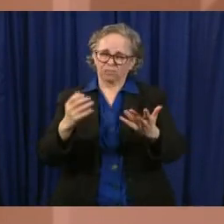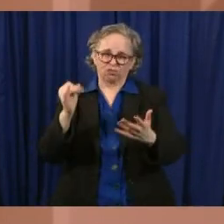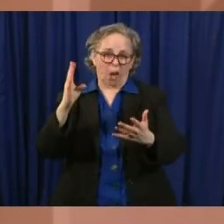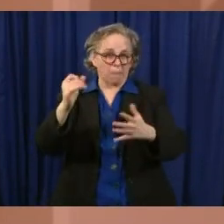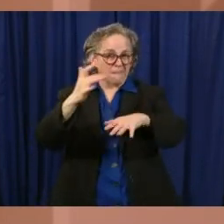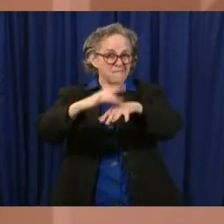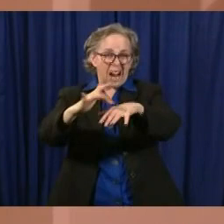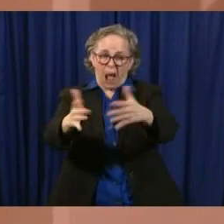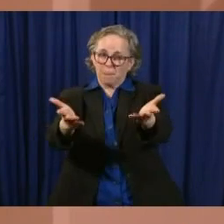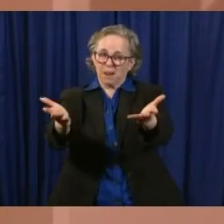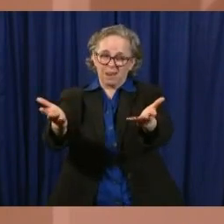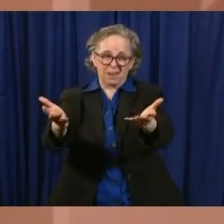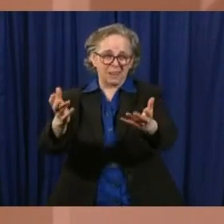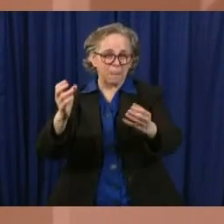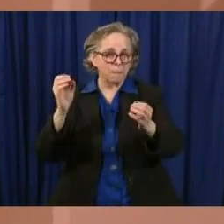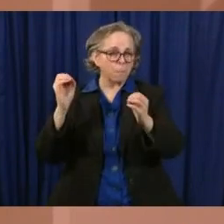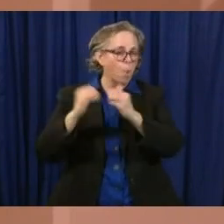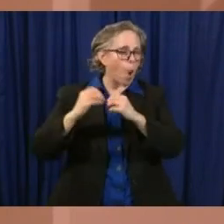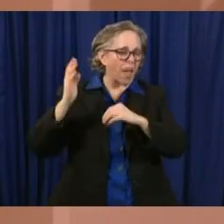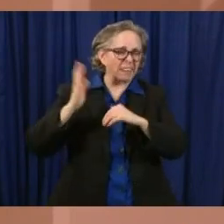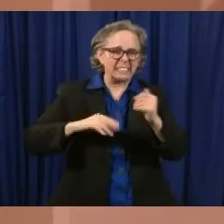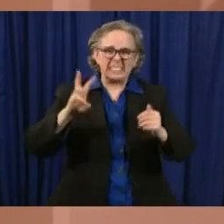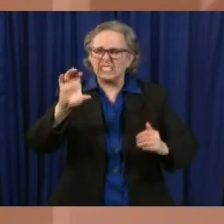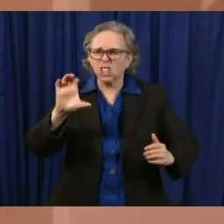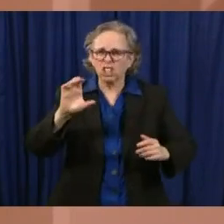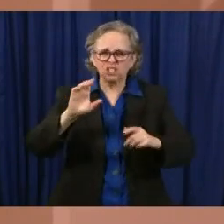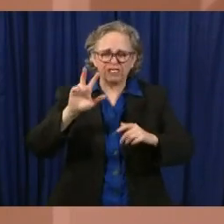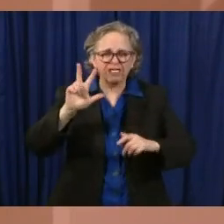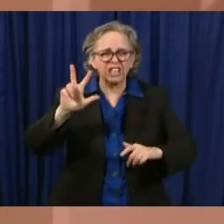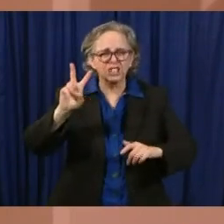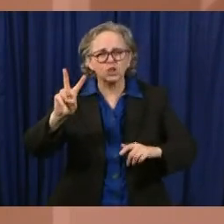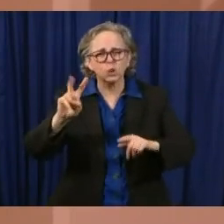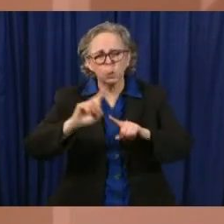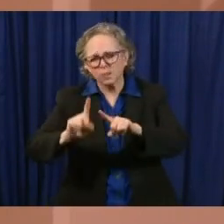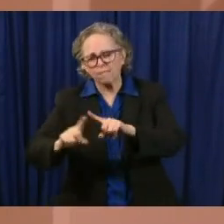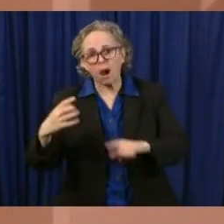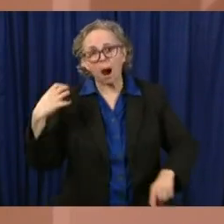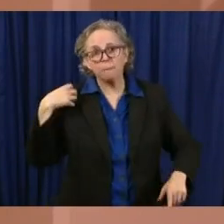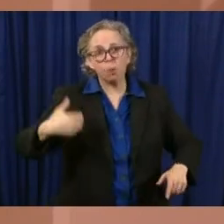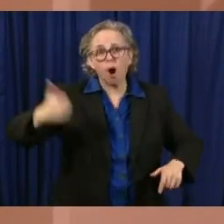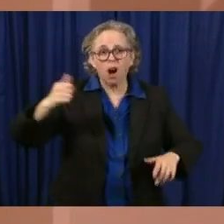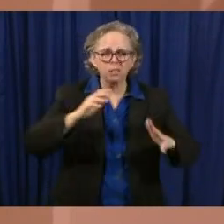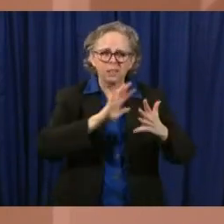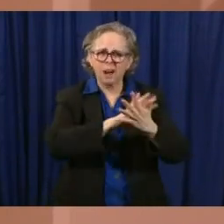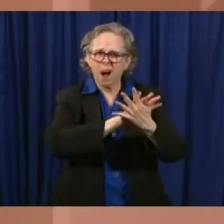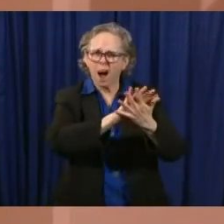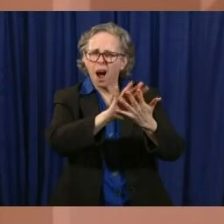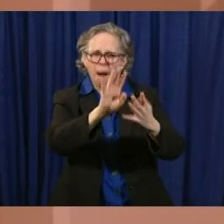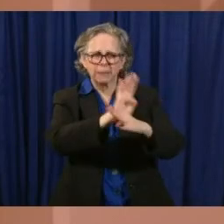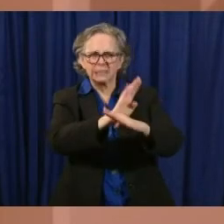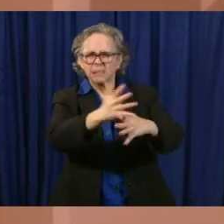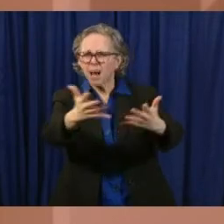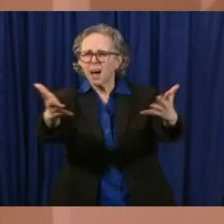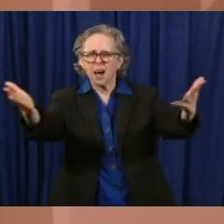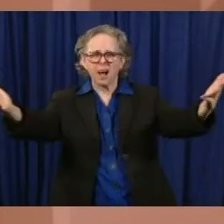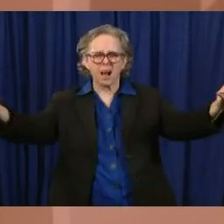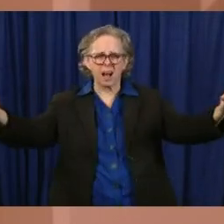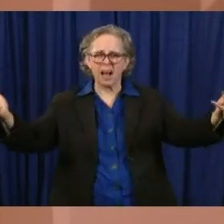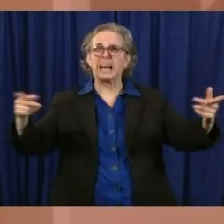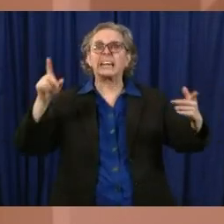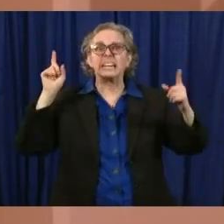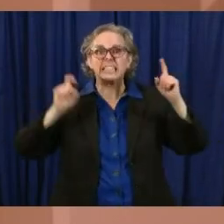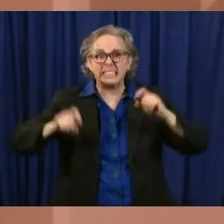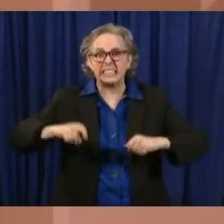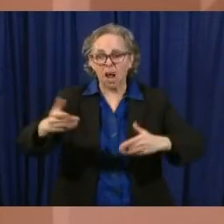difficulty serving people in this crisis without a sufficient number of employees.